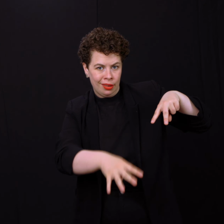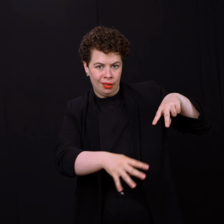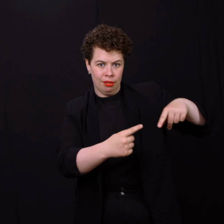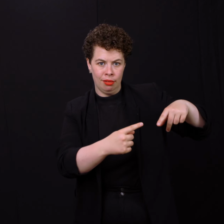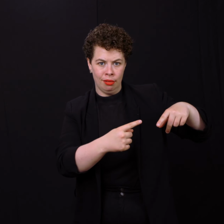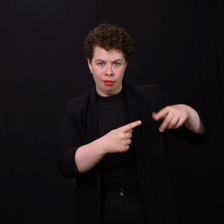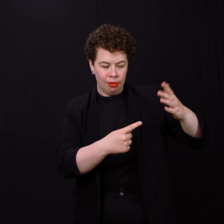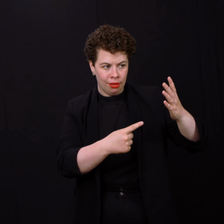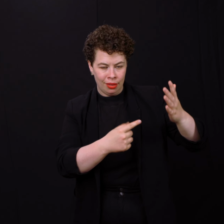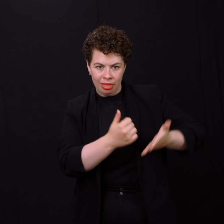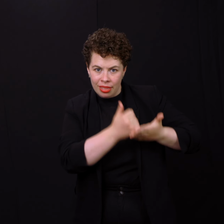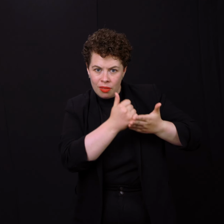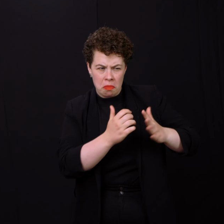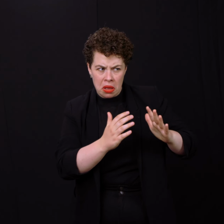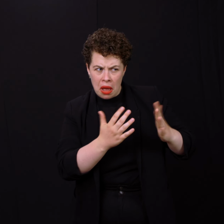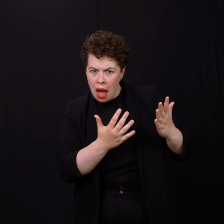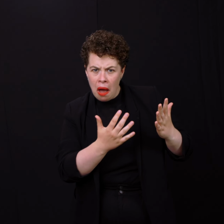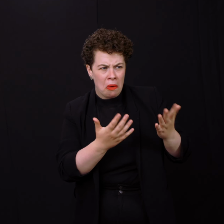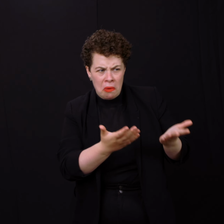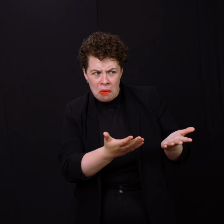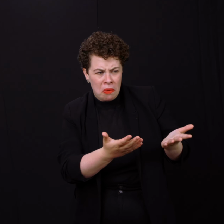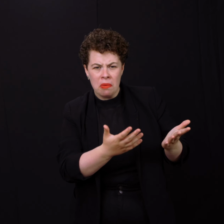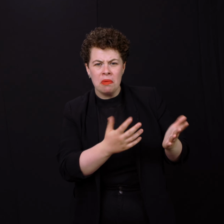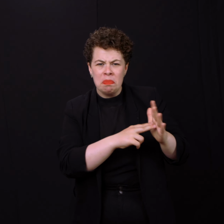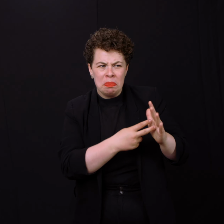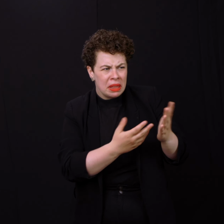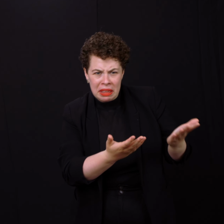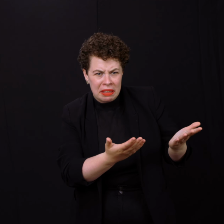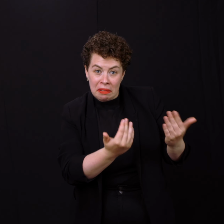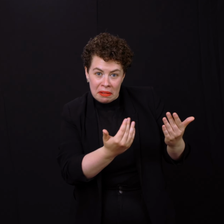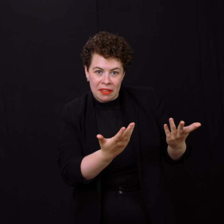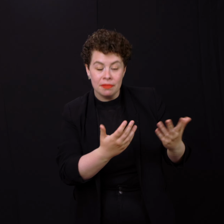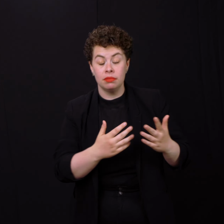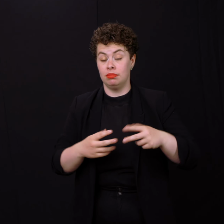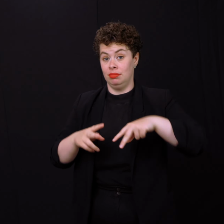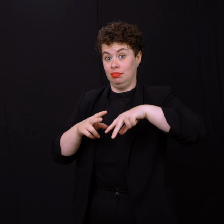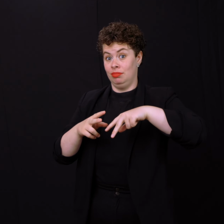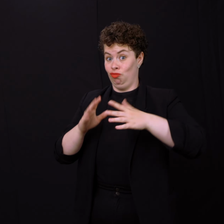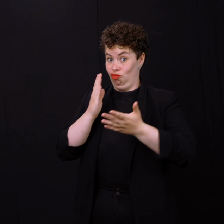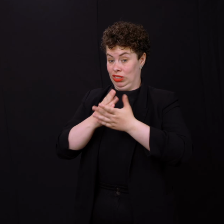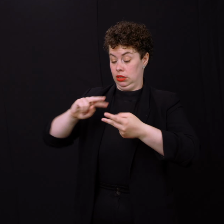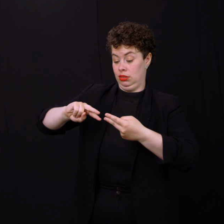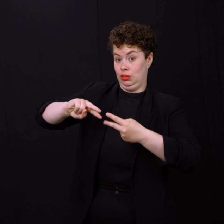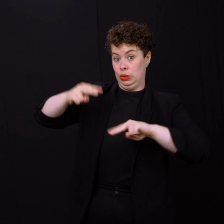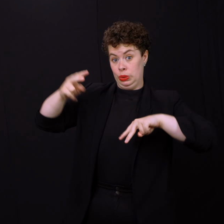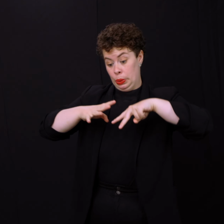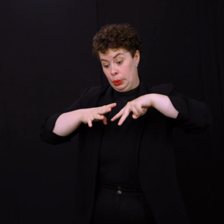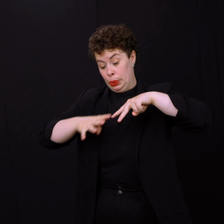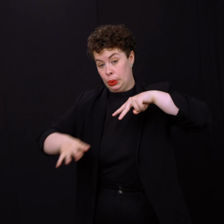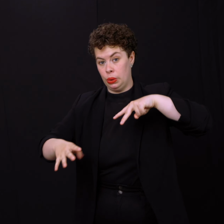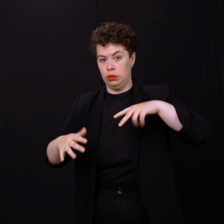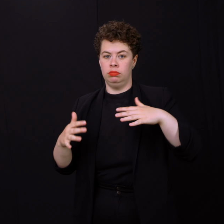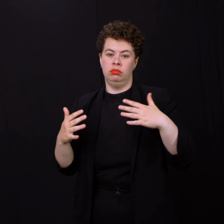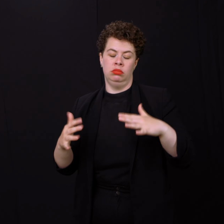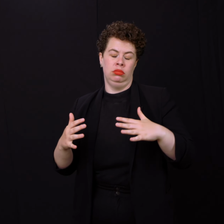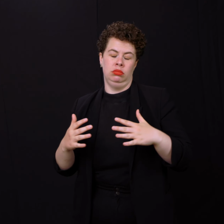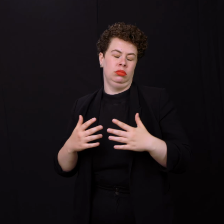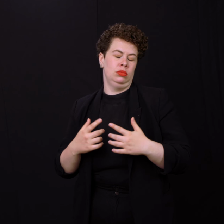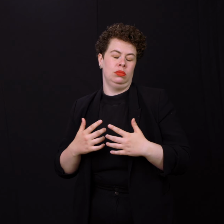from gene therapy? So gene therapy is revolutionary for our field. It